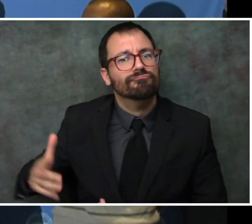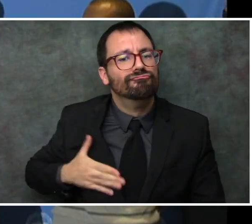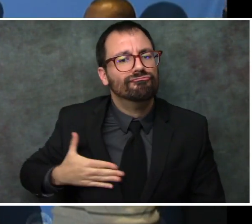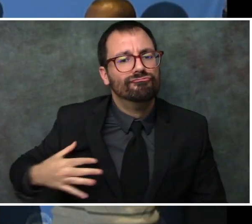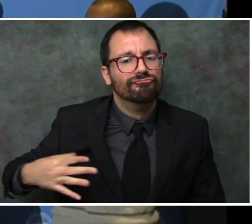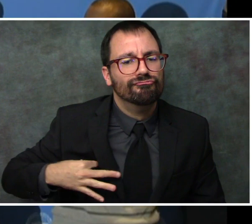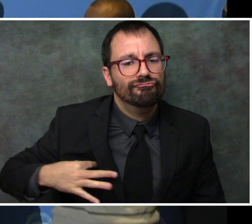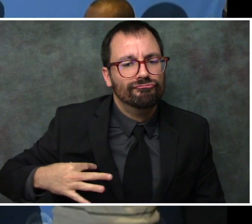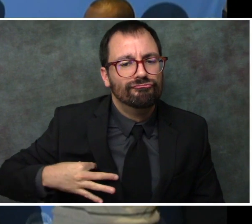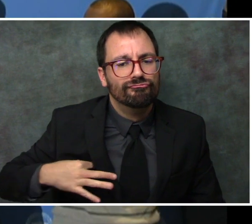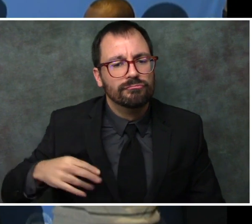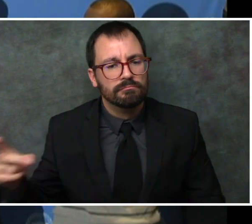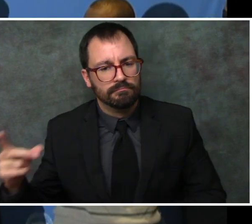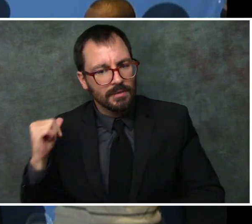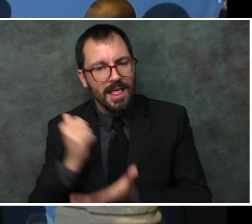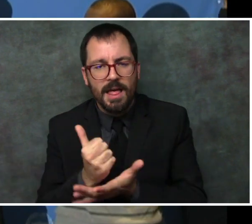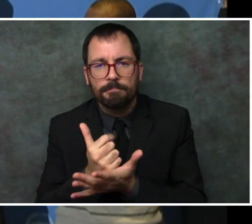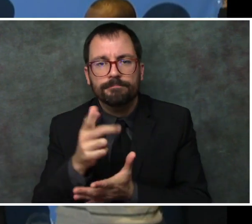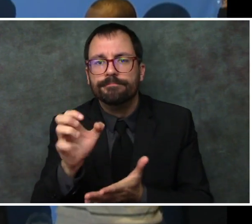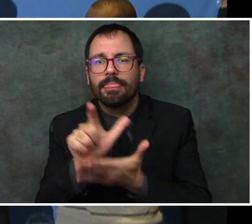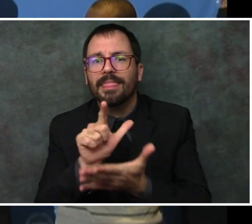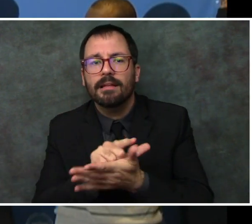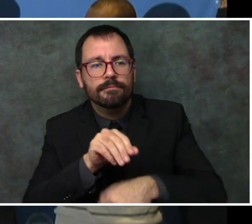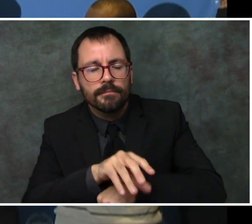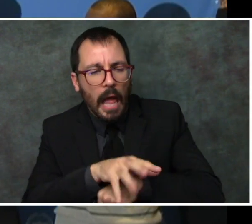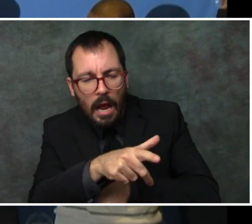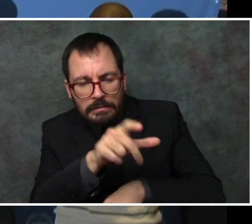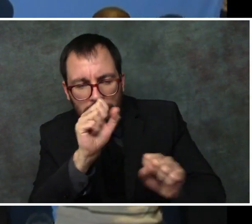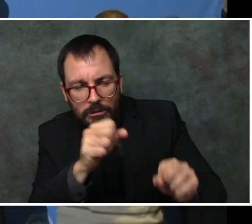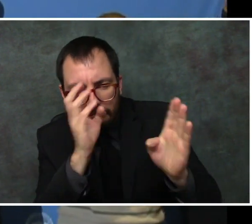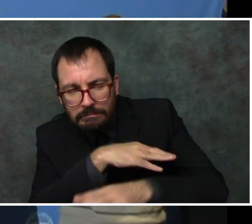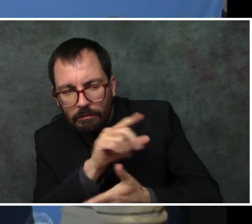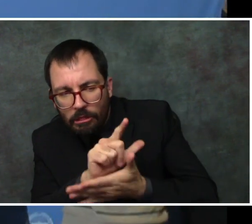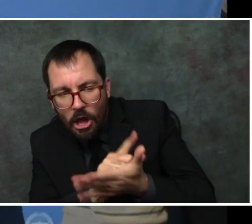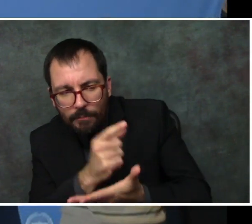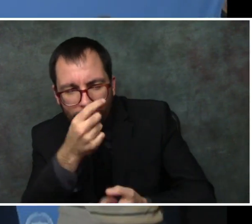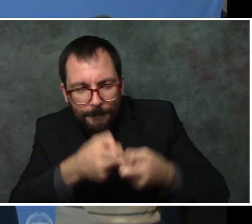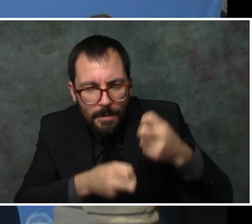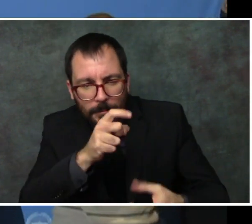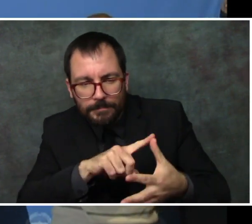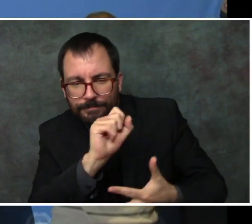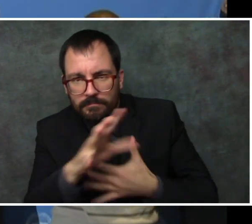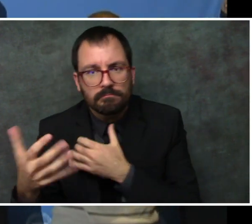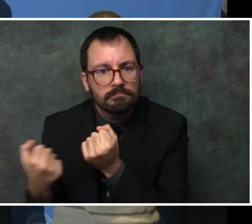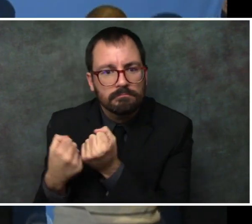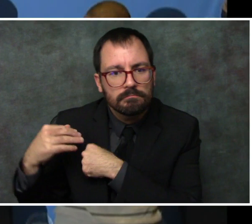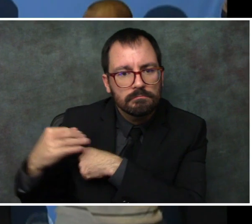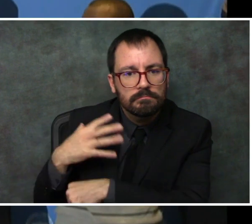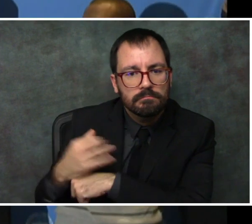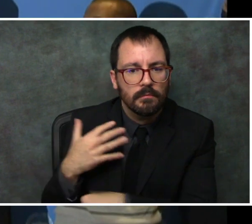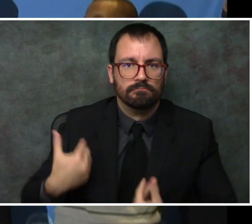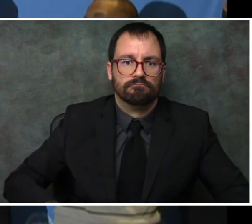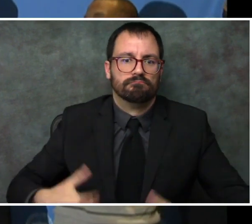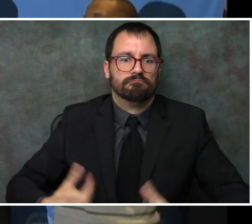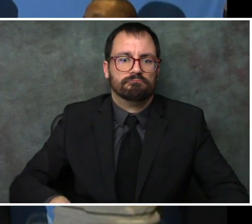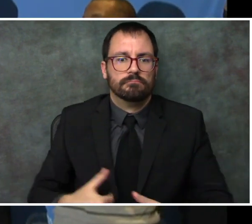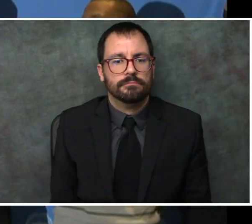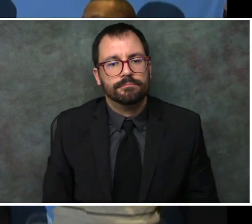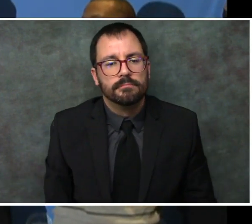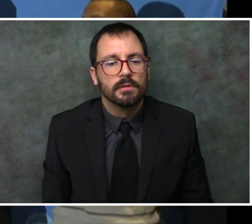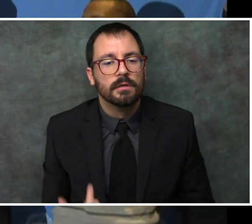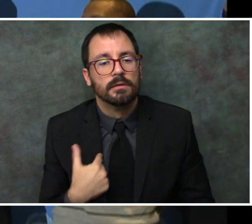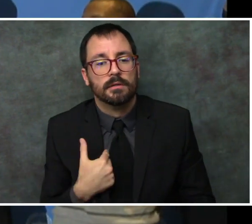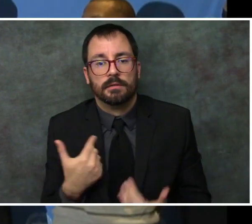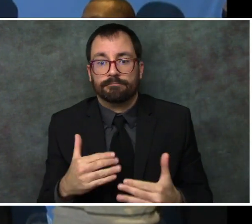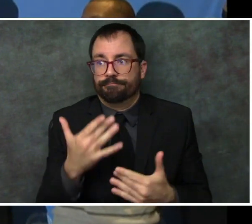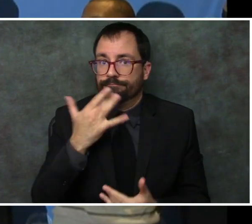who on a pro bono basis served so ably and effectively as legal counsel to the task force. We also had available to us